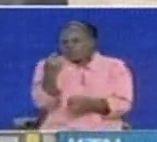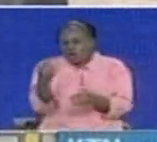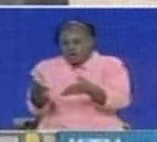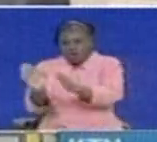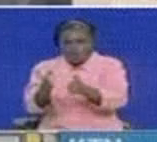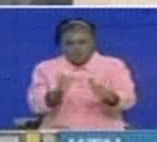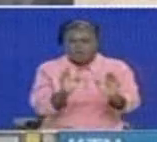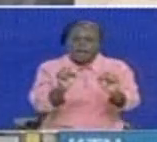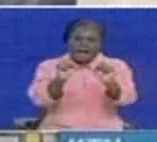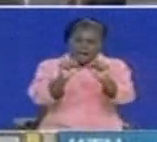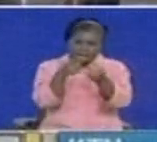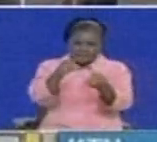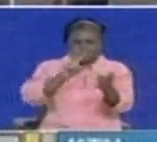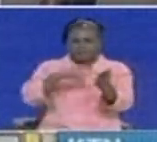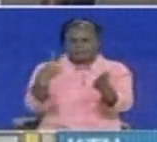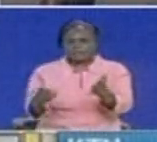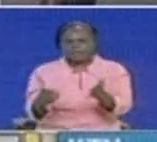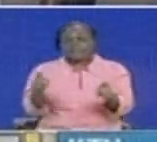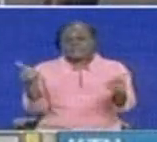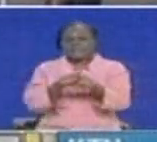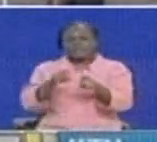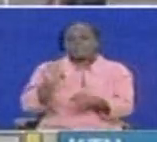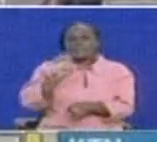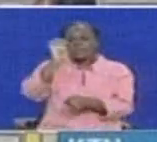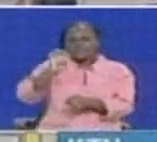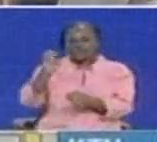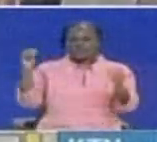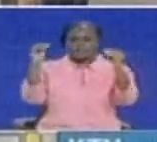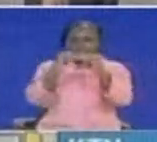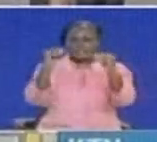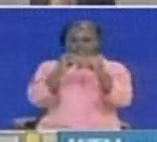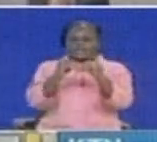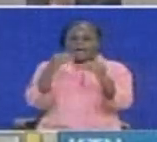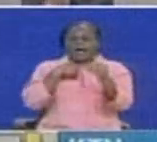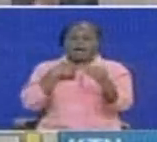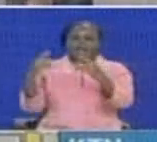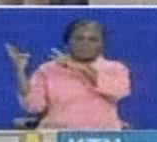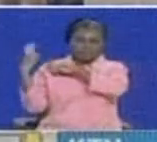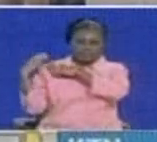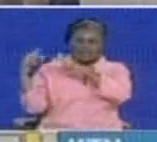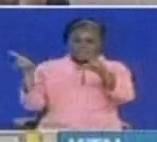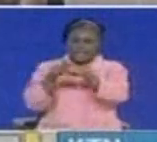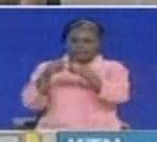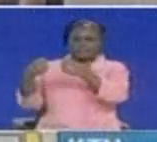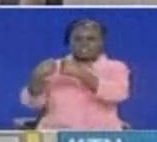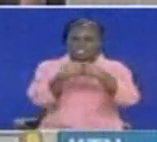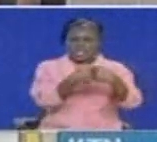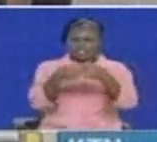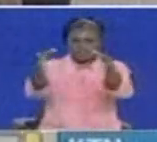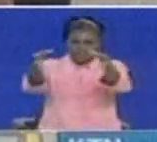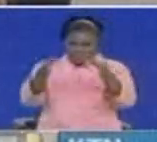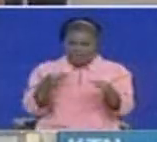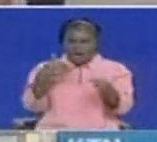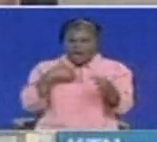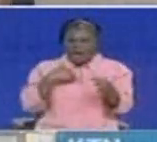the event that it flops. The Eurobond will be critical in meeting Kenya's debt obligations, and with challenges, Treasury has already put